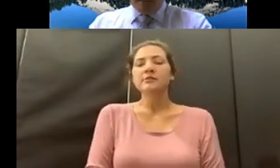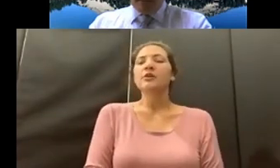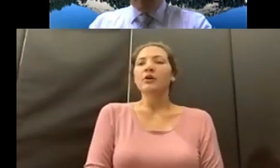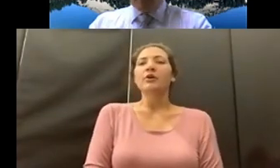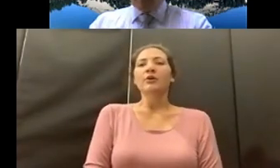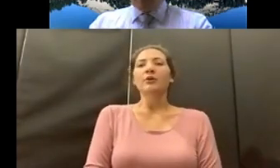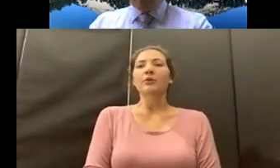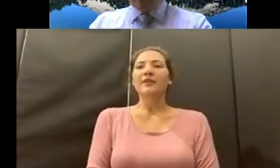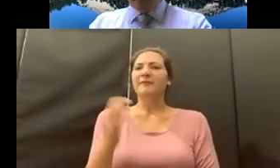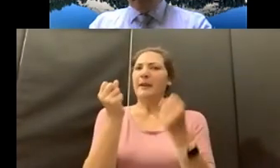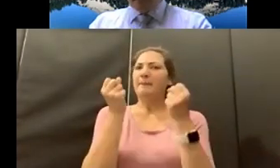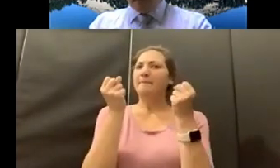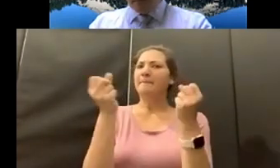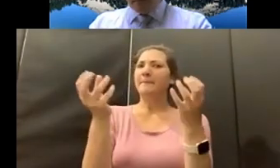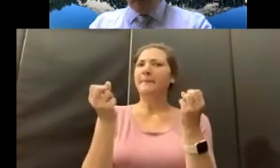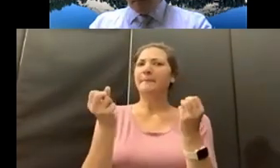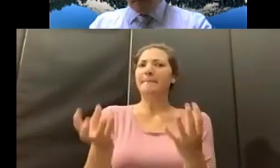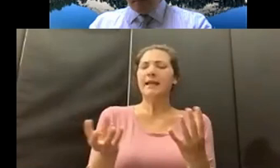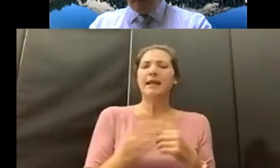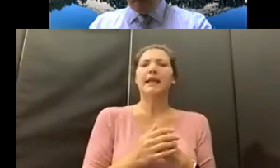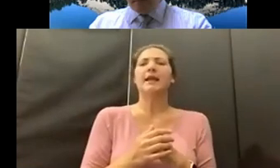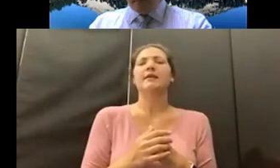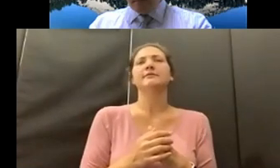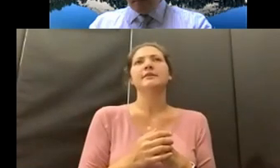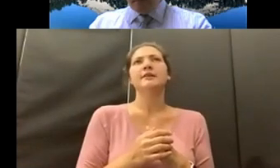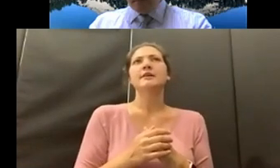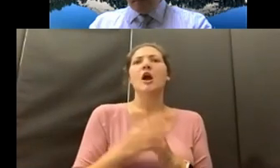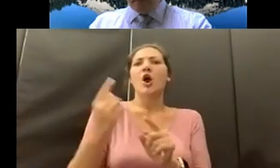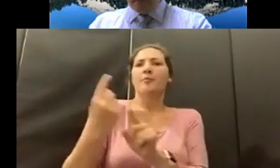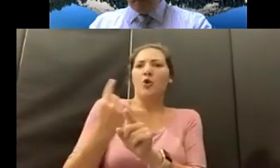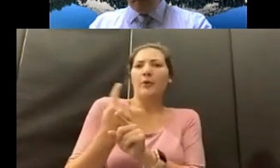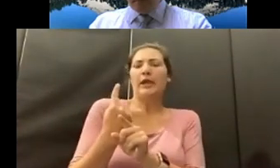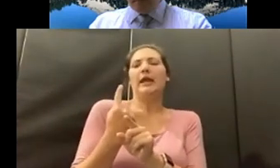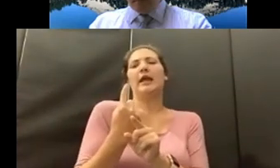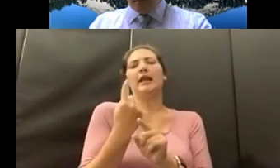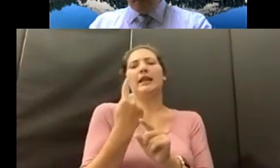well-researched and appropriate plans drawn up